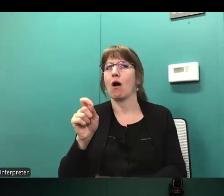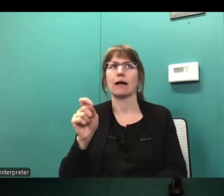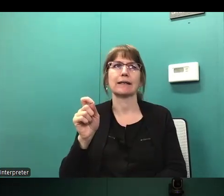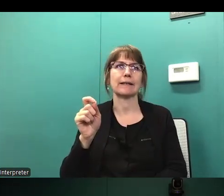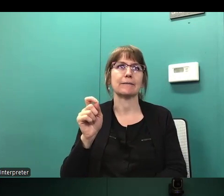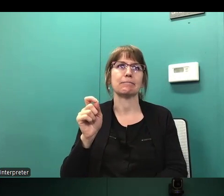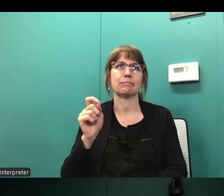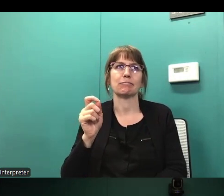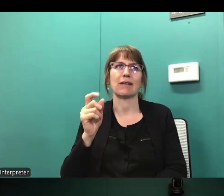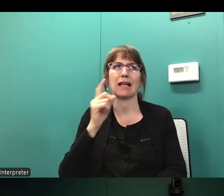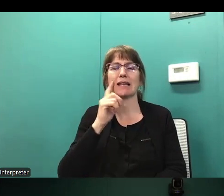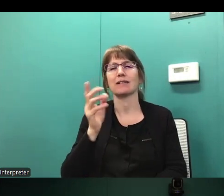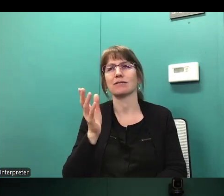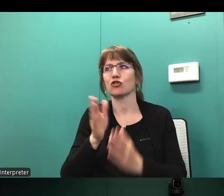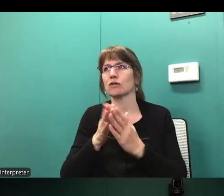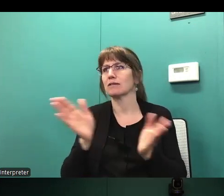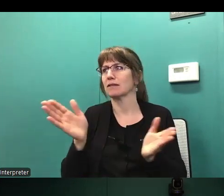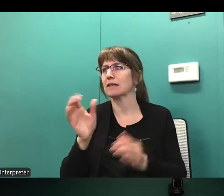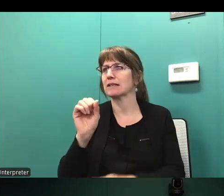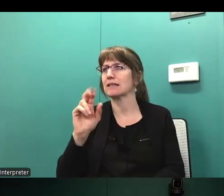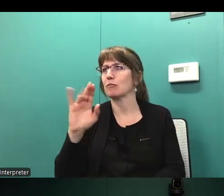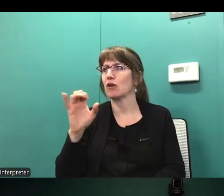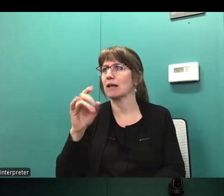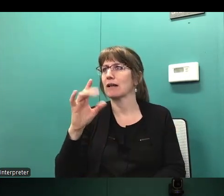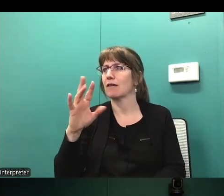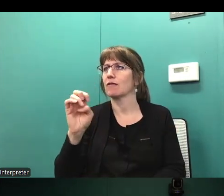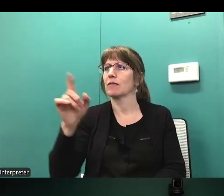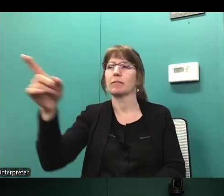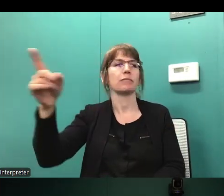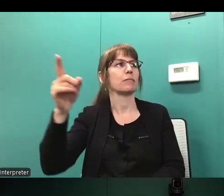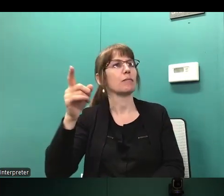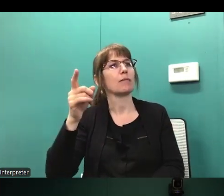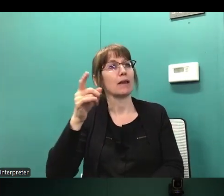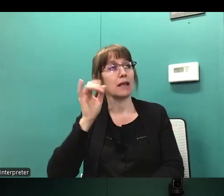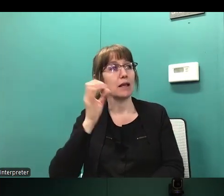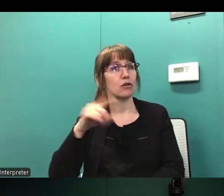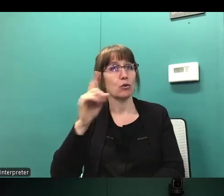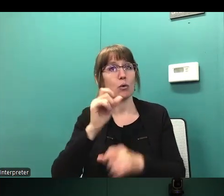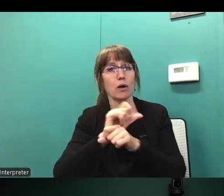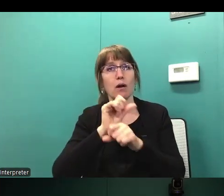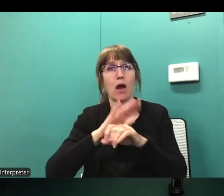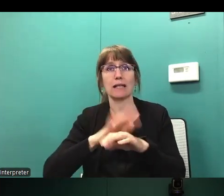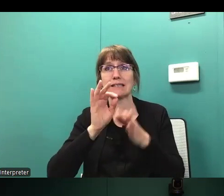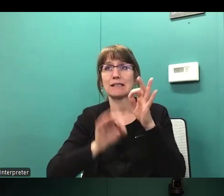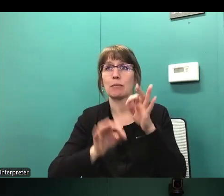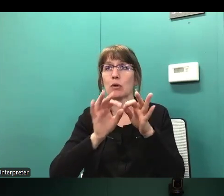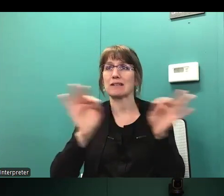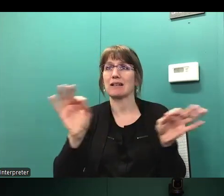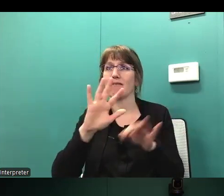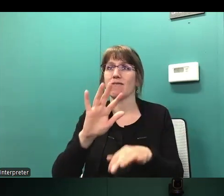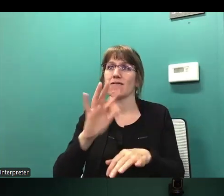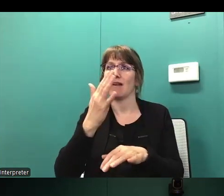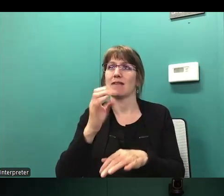just subjective. So use it as a guide. Heather. I was just going to say, those of you who just work under the simple sentence 5th edition, is much